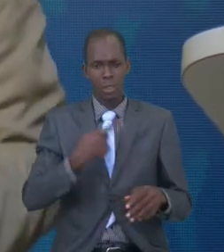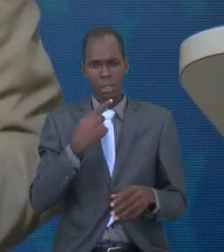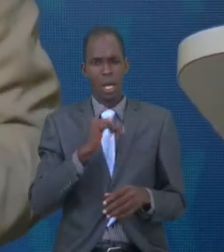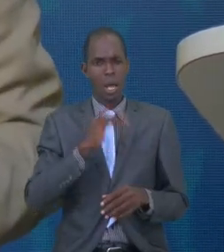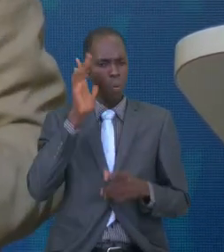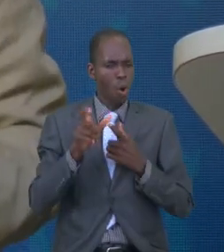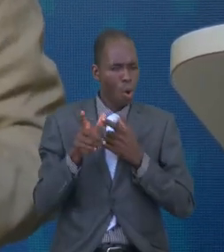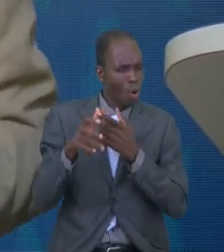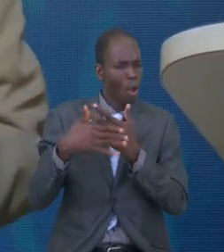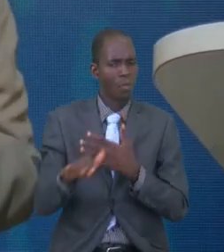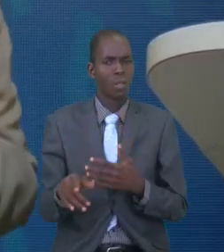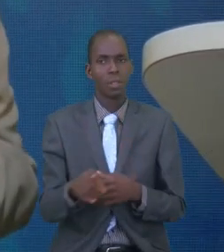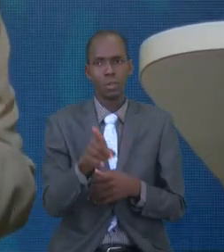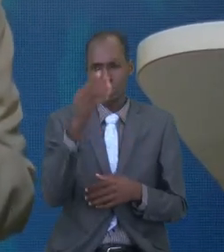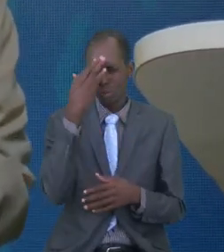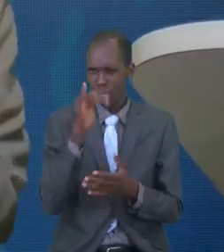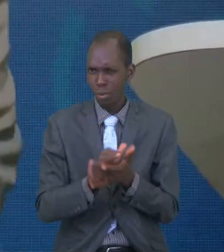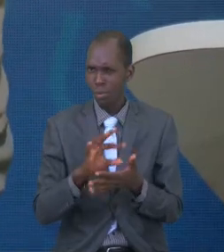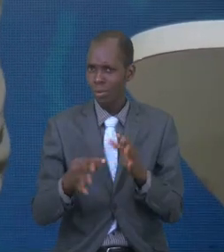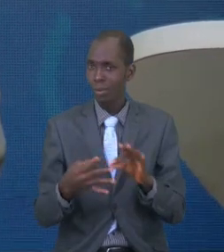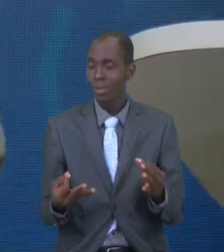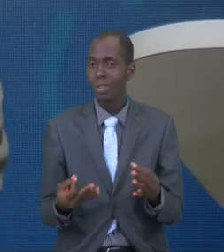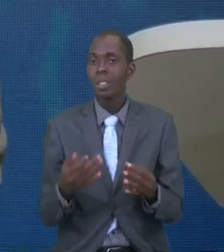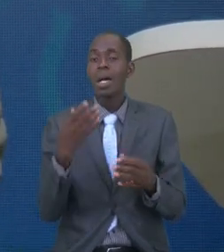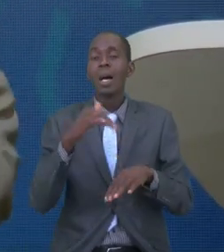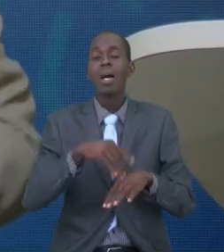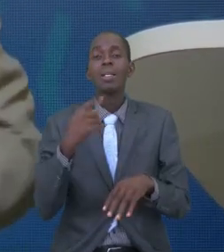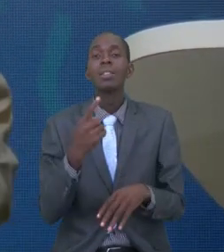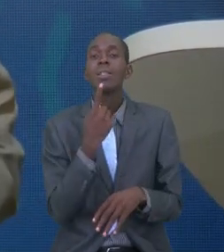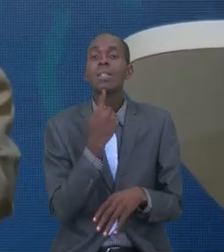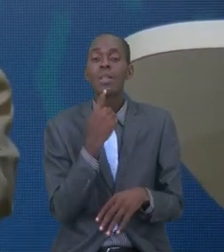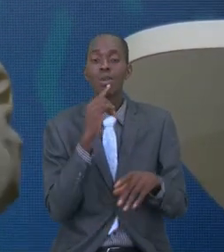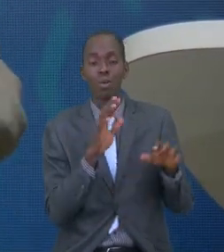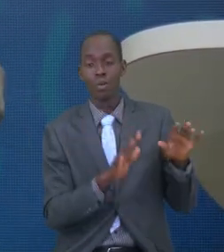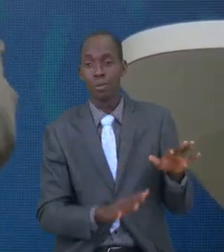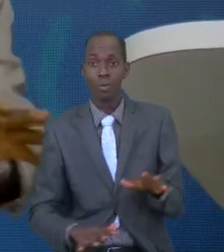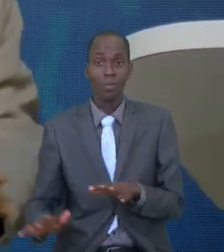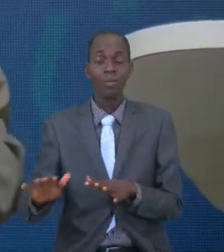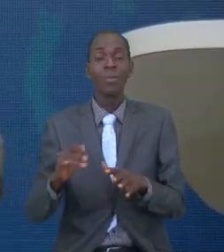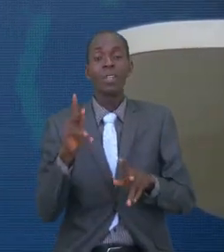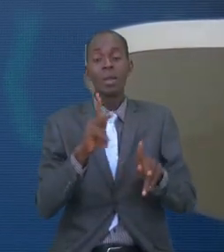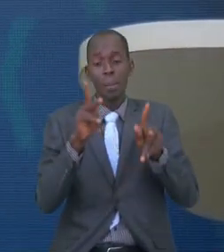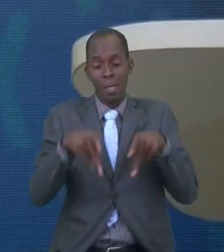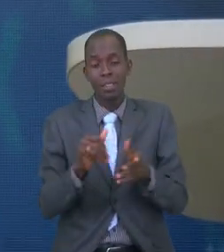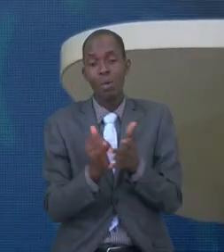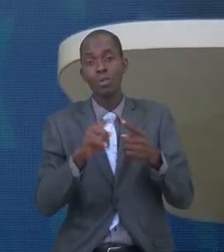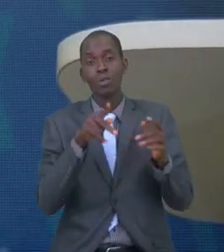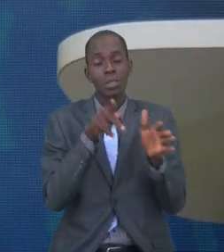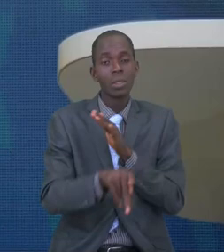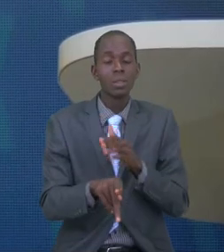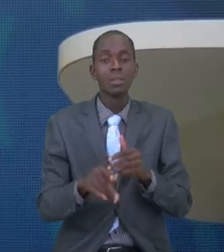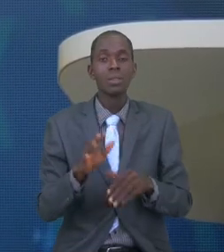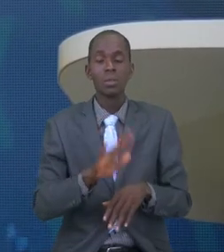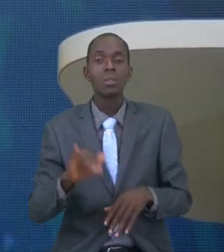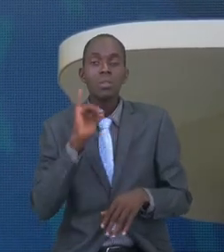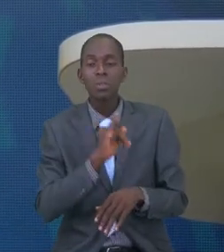story at the Red Sea, the one who wanted to kill Moses, they all perished and they died at